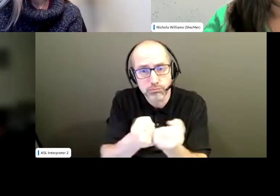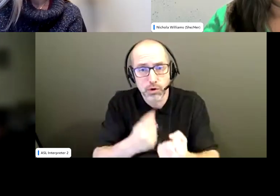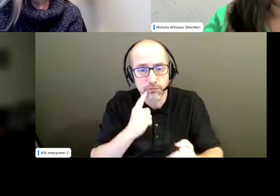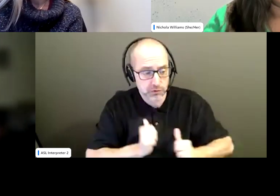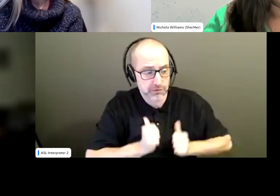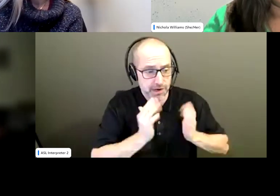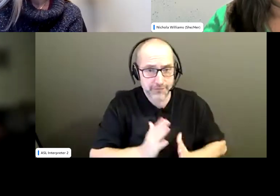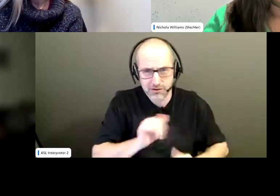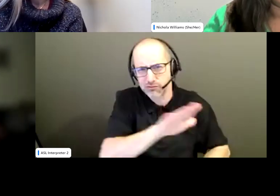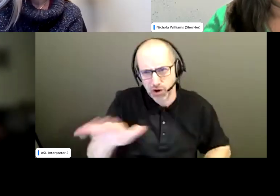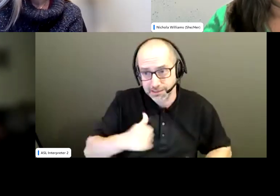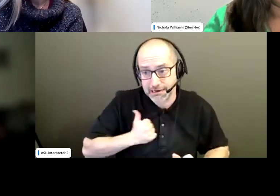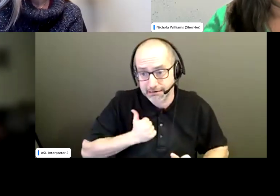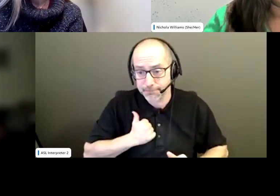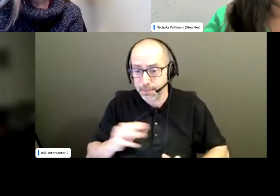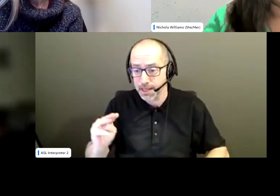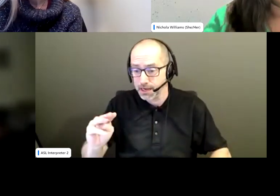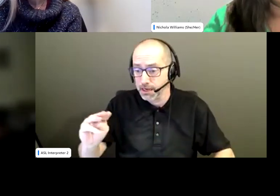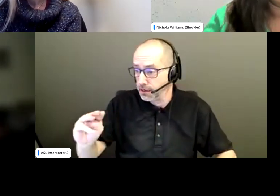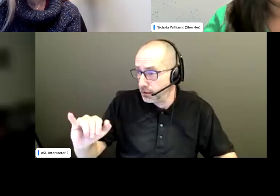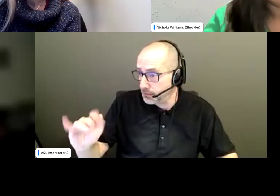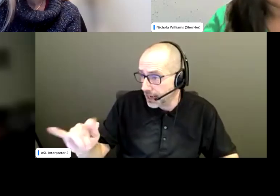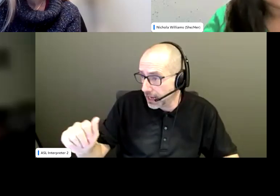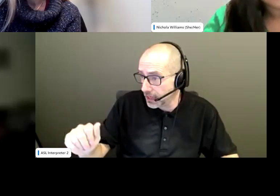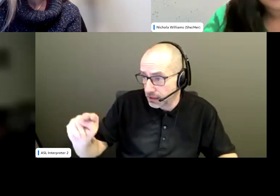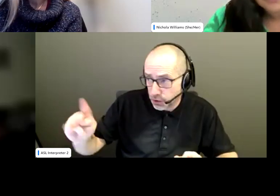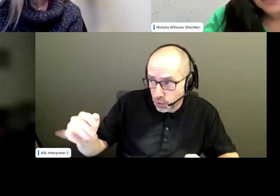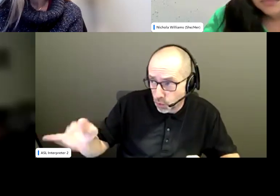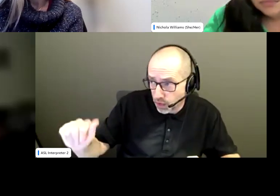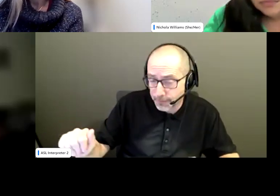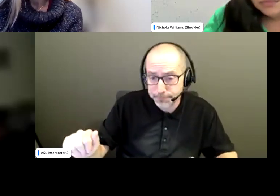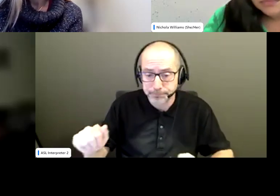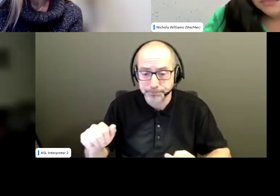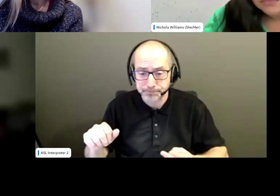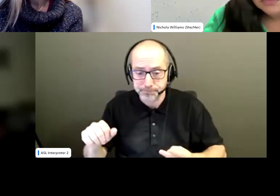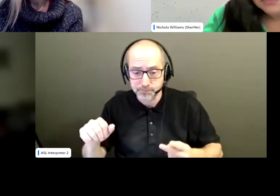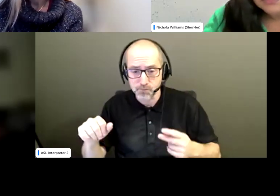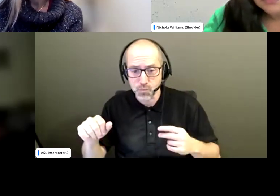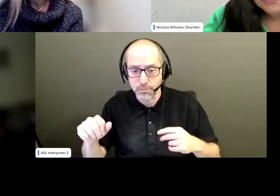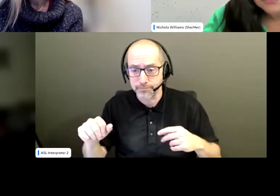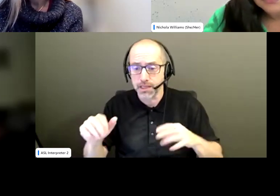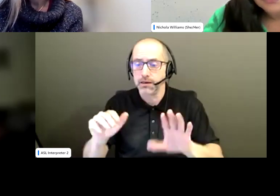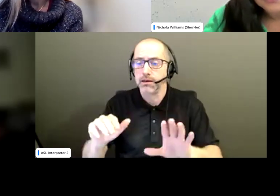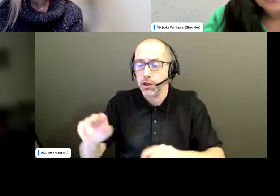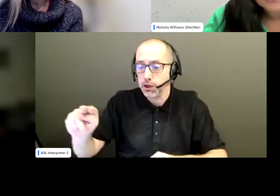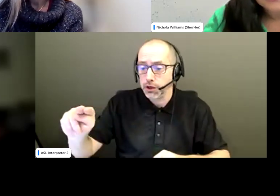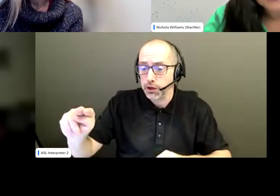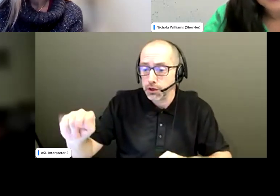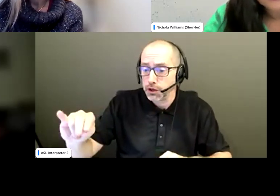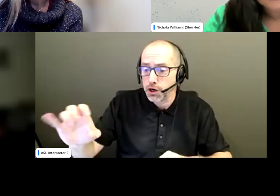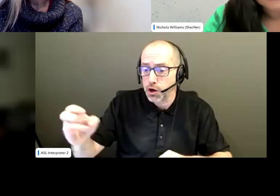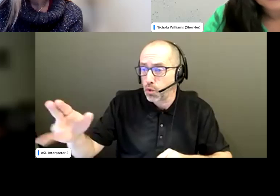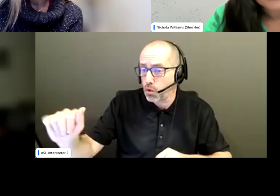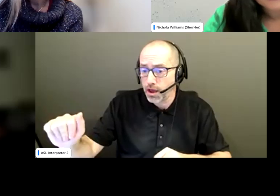anything to add around that? Or Ray, Nicola? Rayanne, can we, Nicola, sorry, before you answer, is there a chance that we